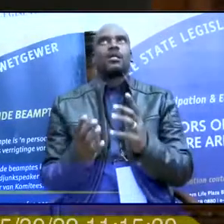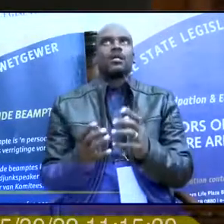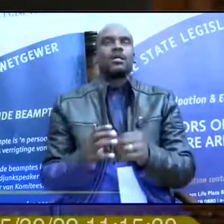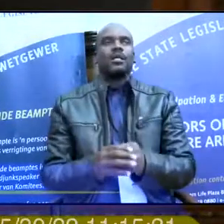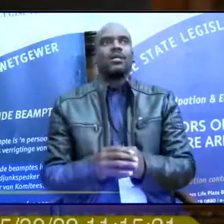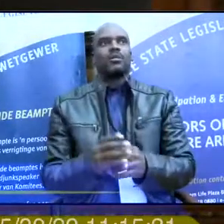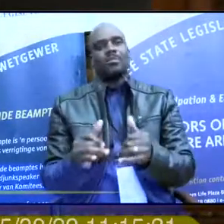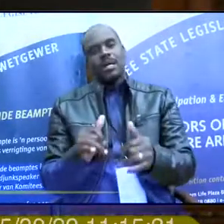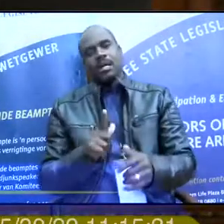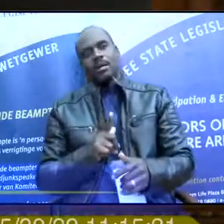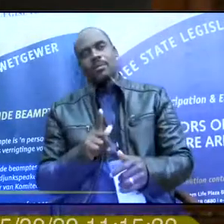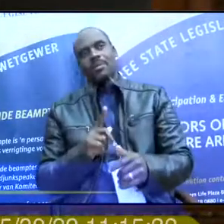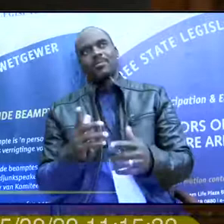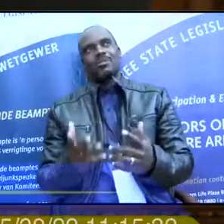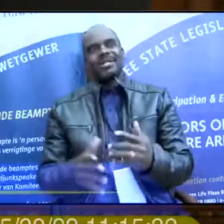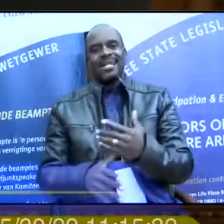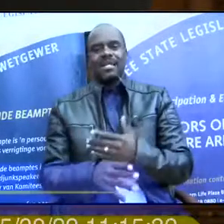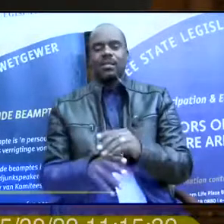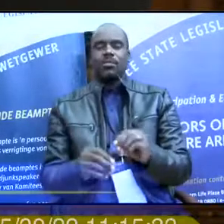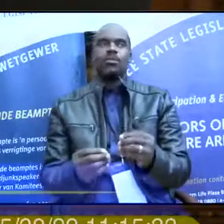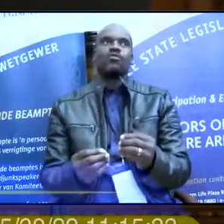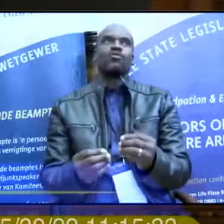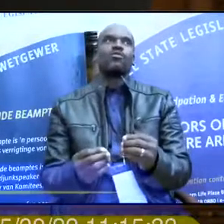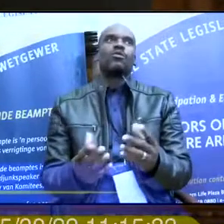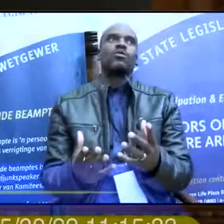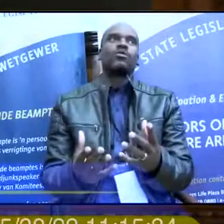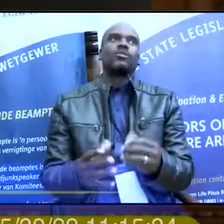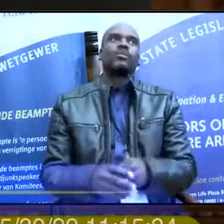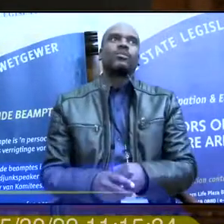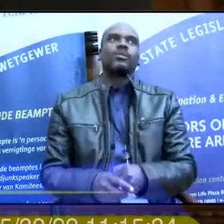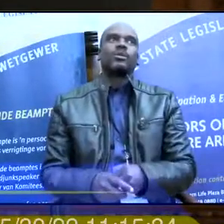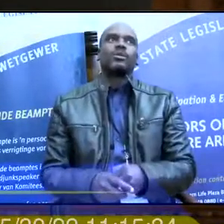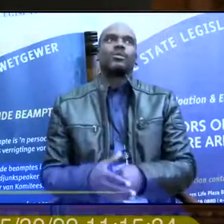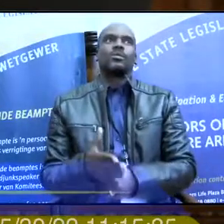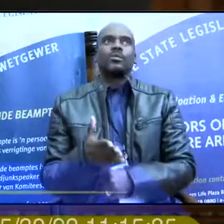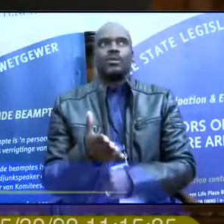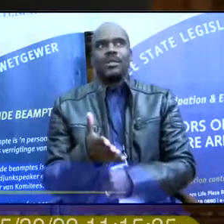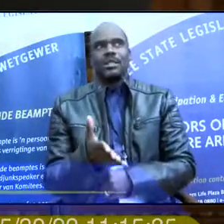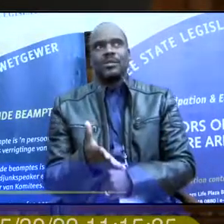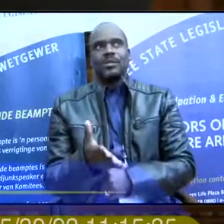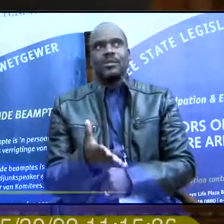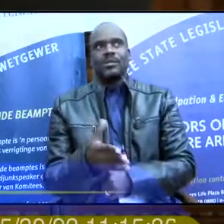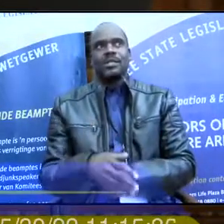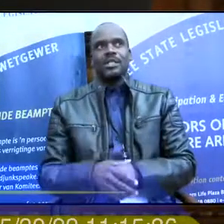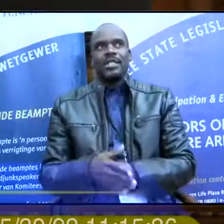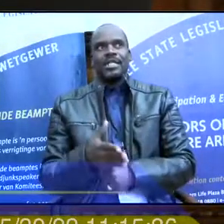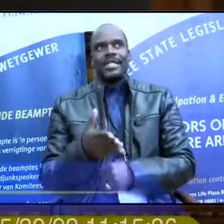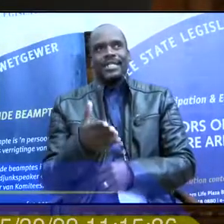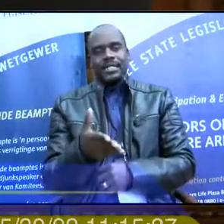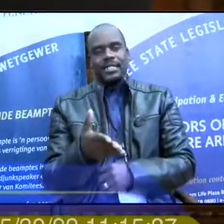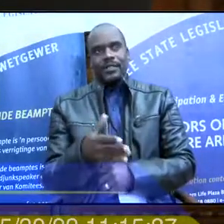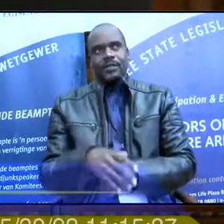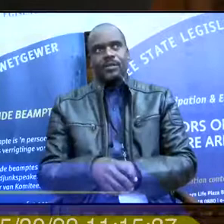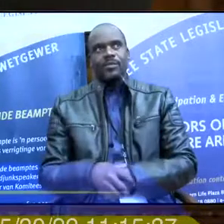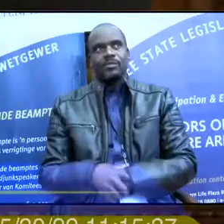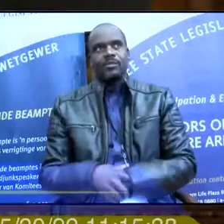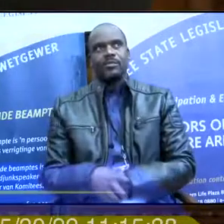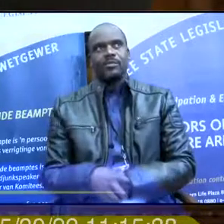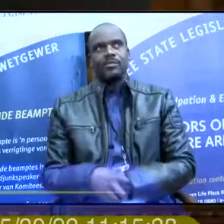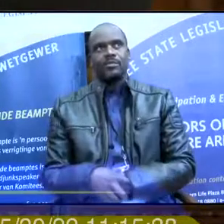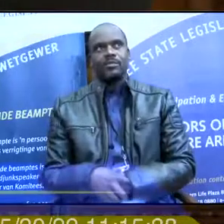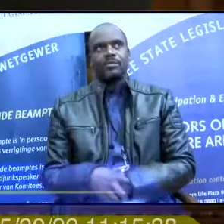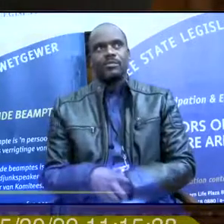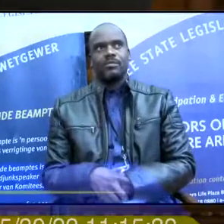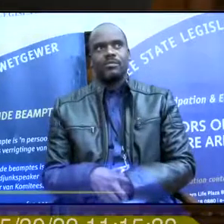stabilizes and until we can get our sectors back to its trajectories in terms of their growth and sectoral growth